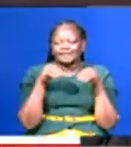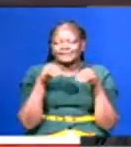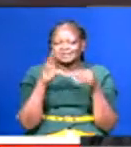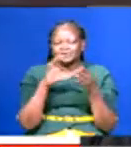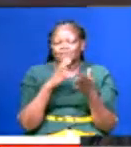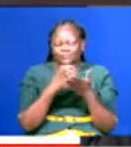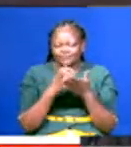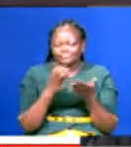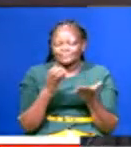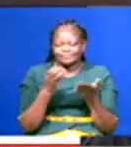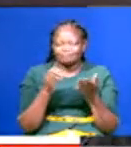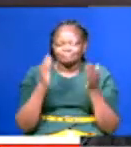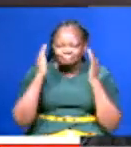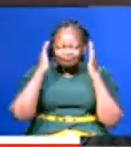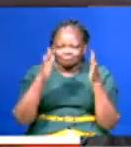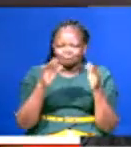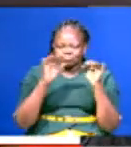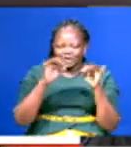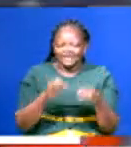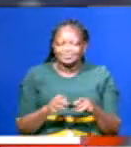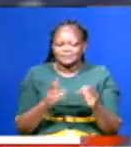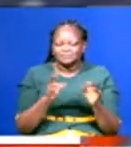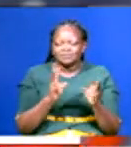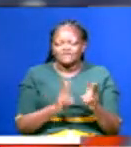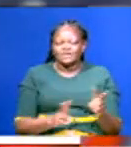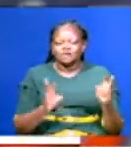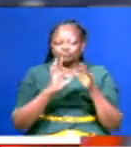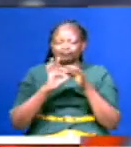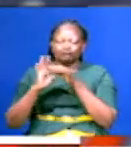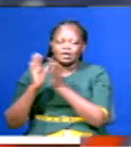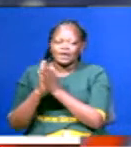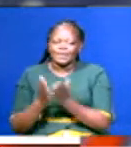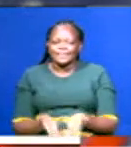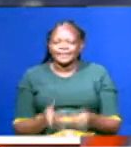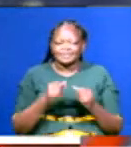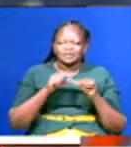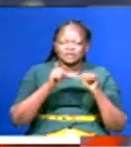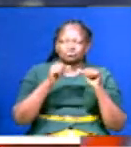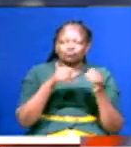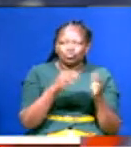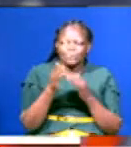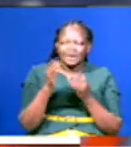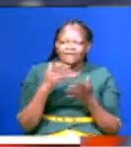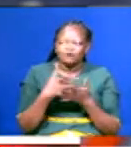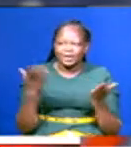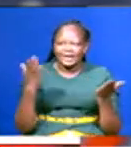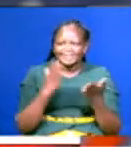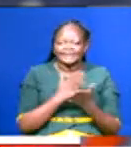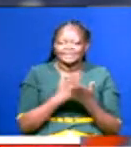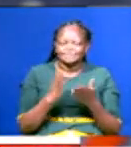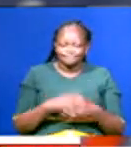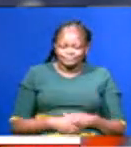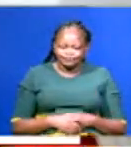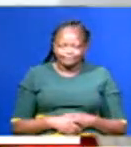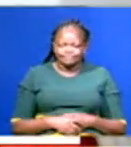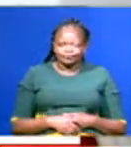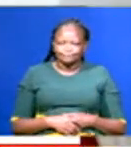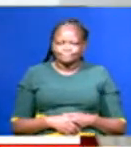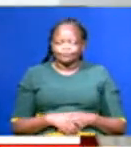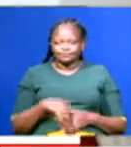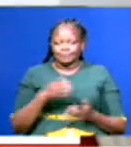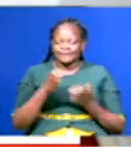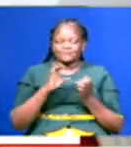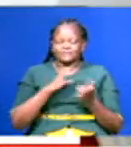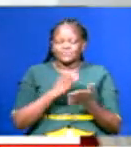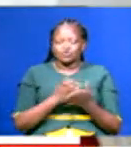to agricultural value chains, as well as to promote sustainable practices across the sector. Eco Business Fund officials say